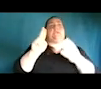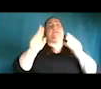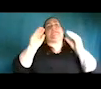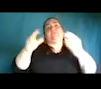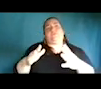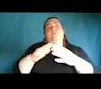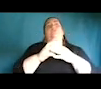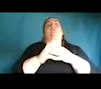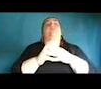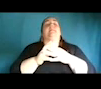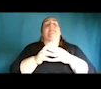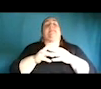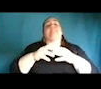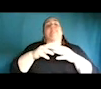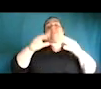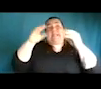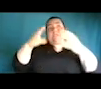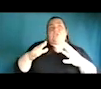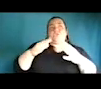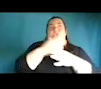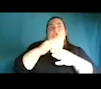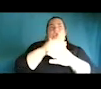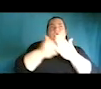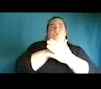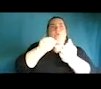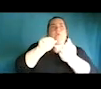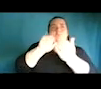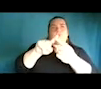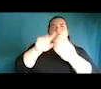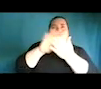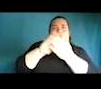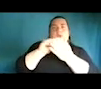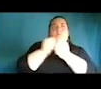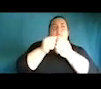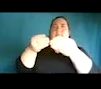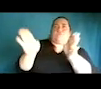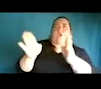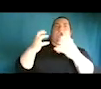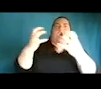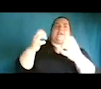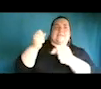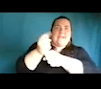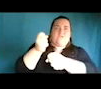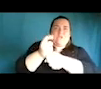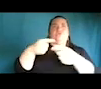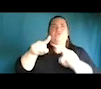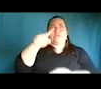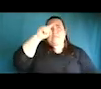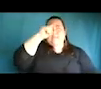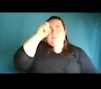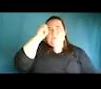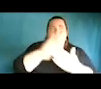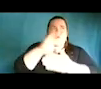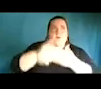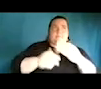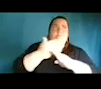to teaching and learning with a new broad audience every year. So I want to again congratulate and also thank our